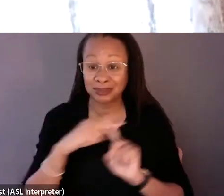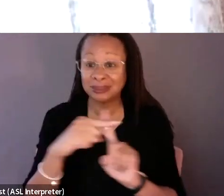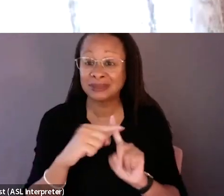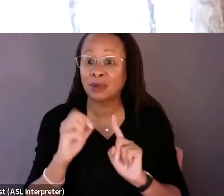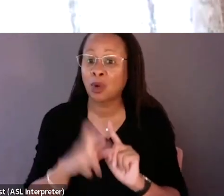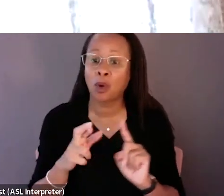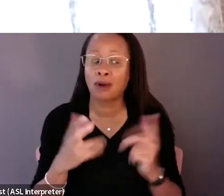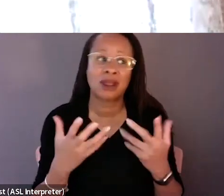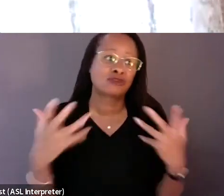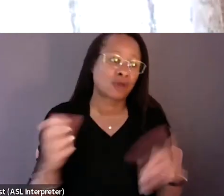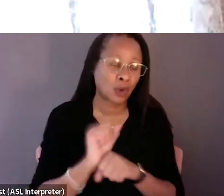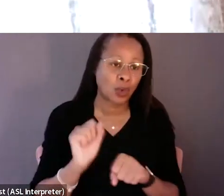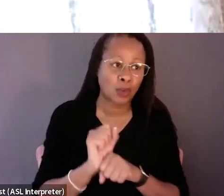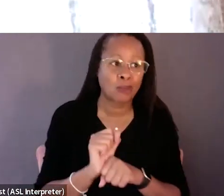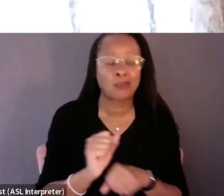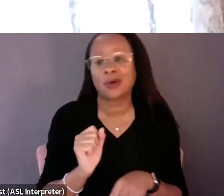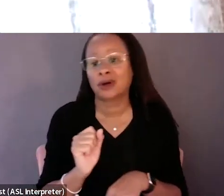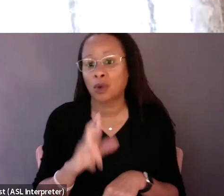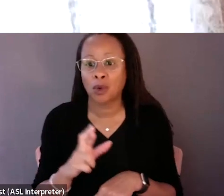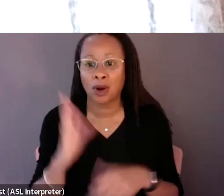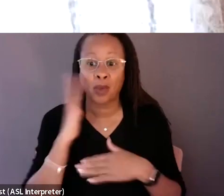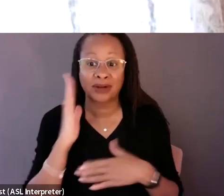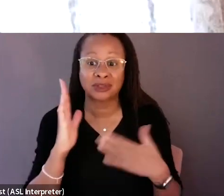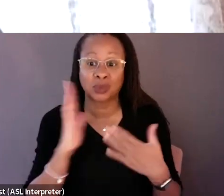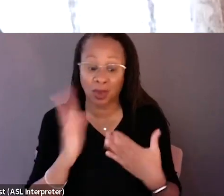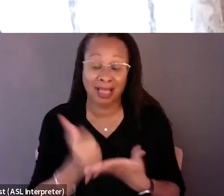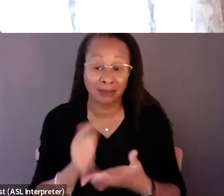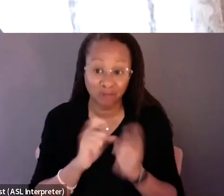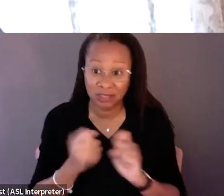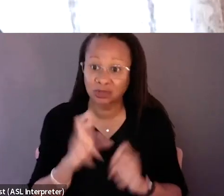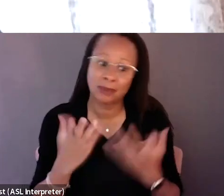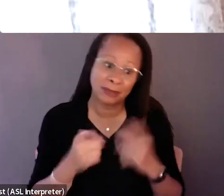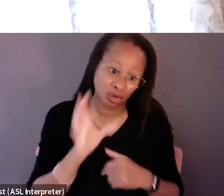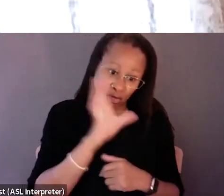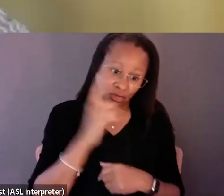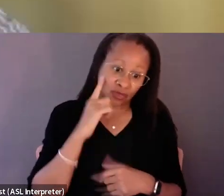might bring about some of those changes that they're looking for, and that you might be looking for yourself?